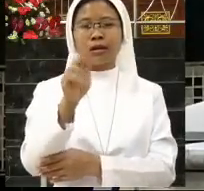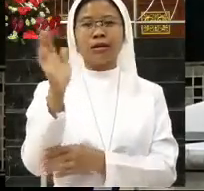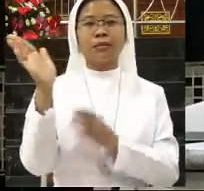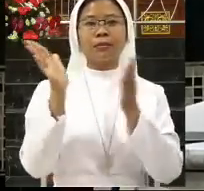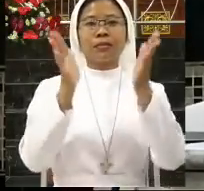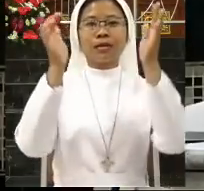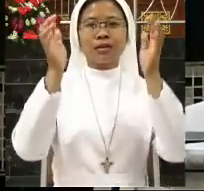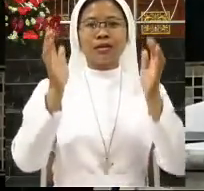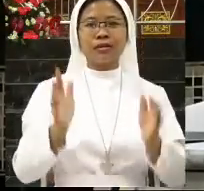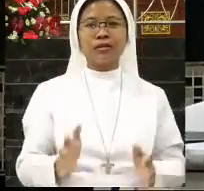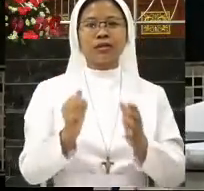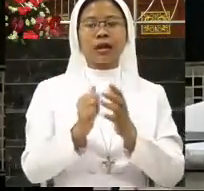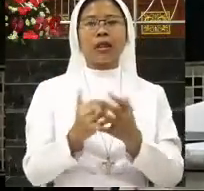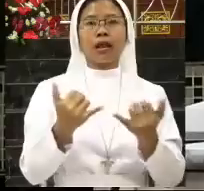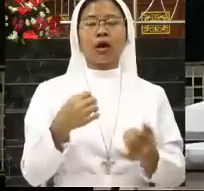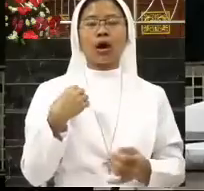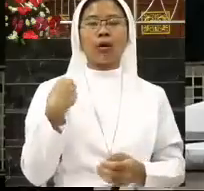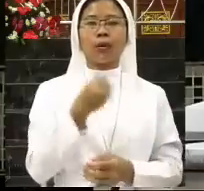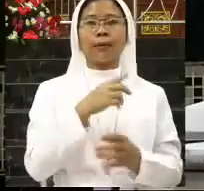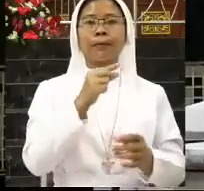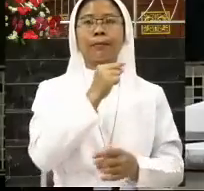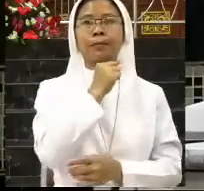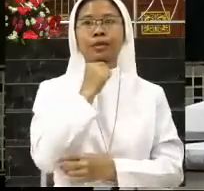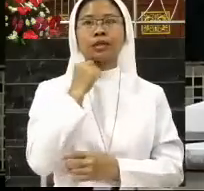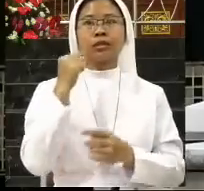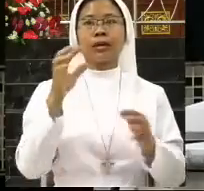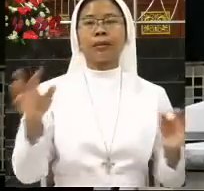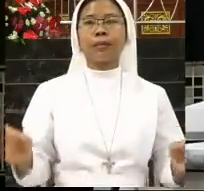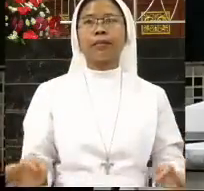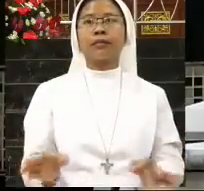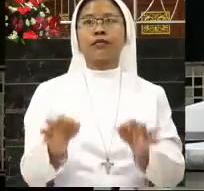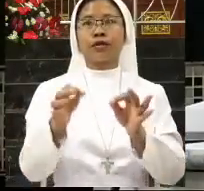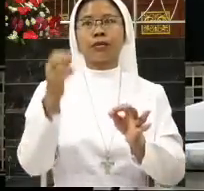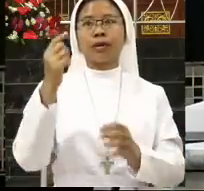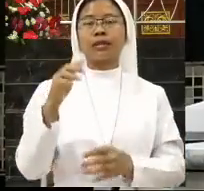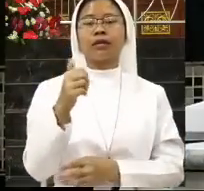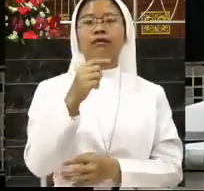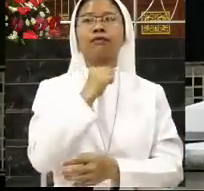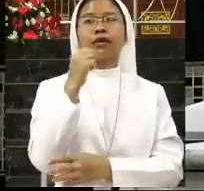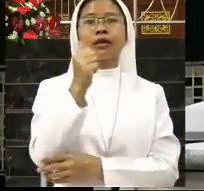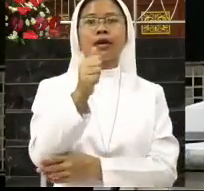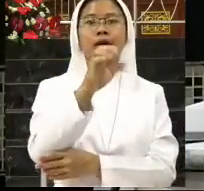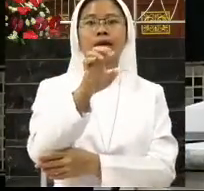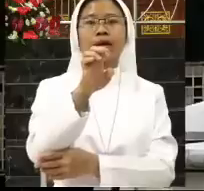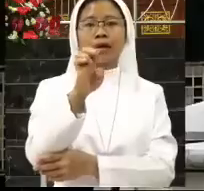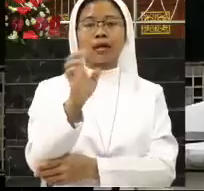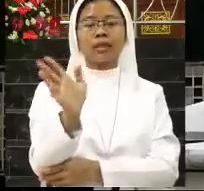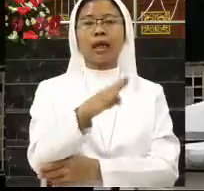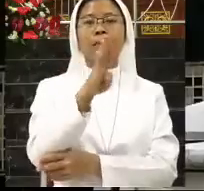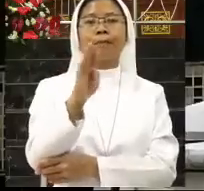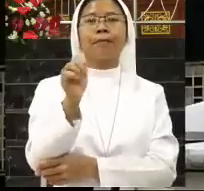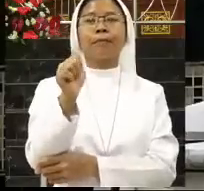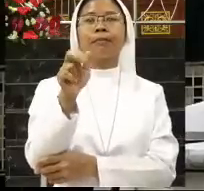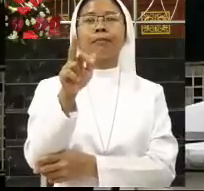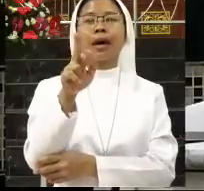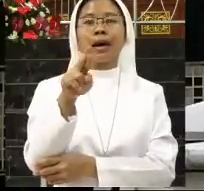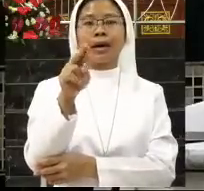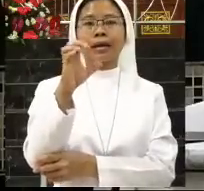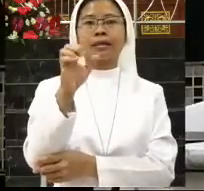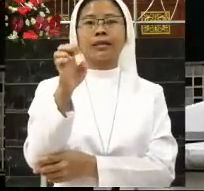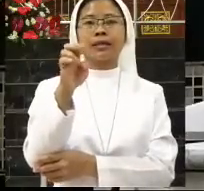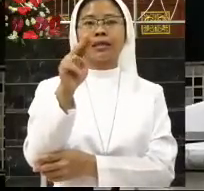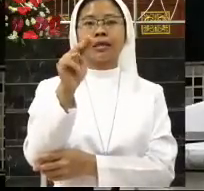Our Mass presider and preacher is Reverend Father A.S. D. Baracena,